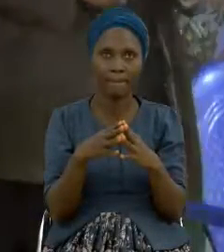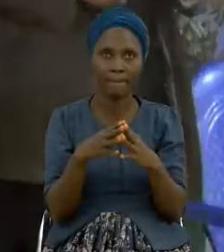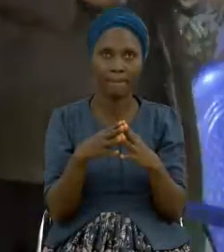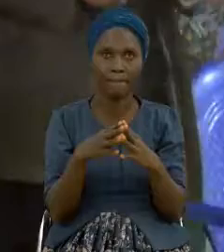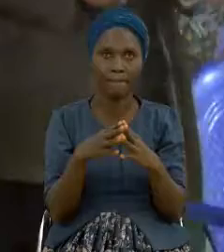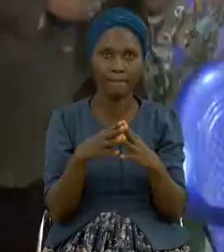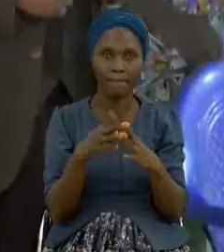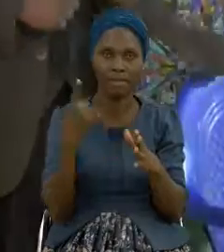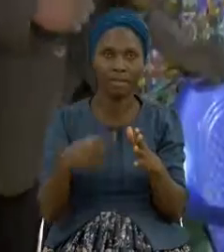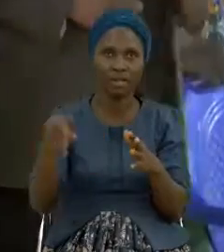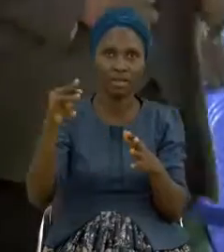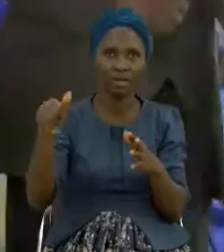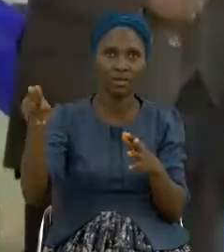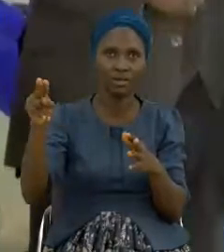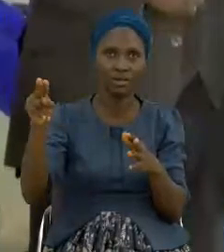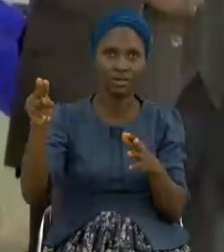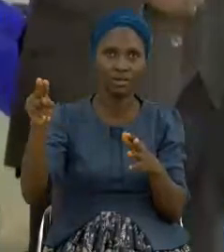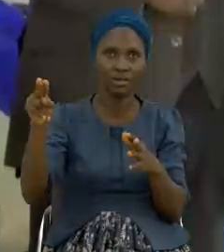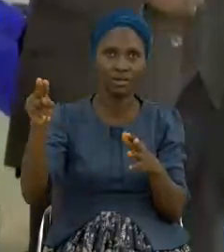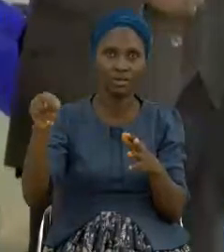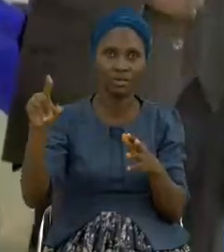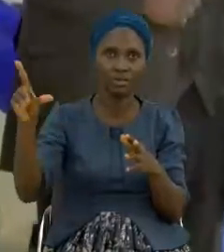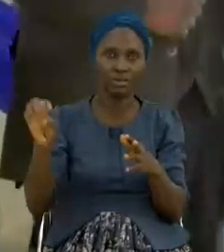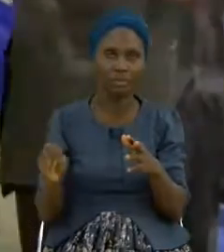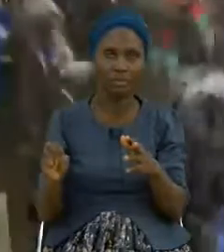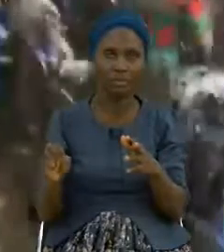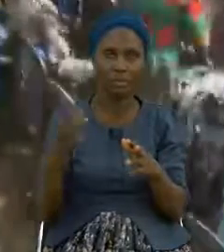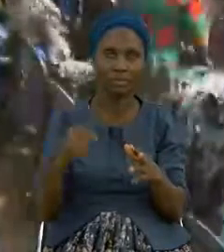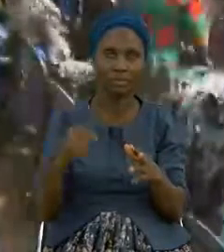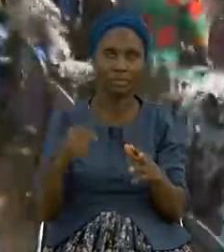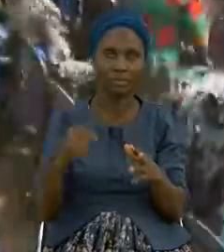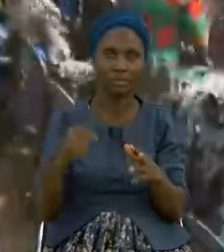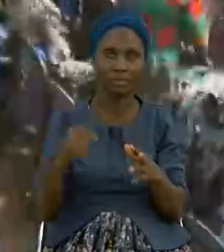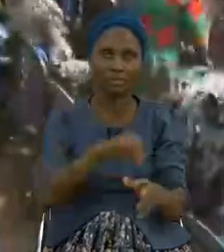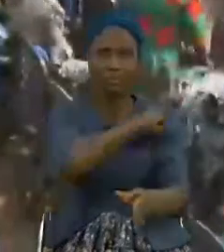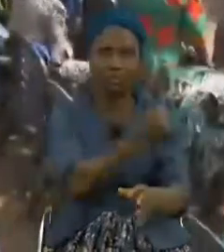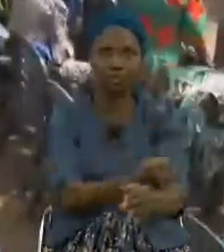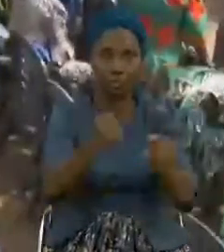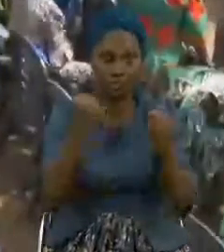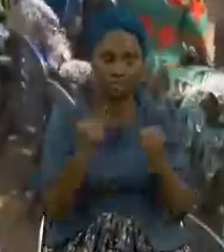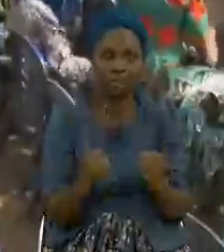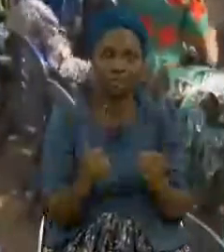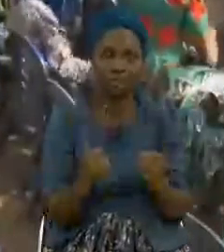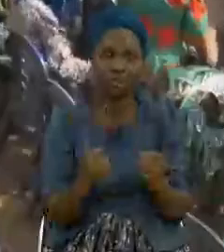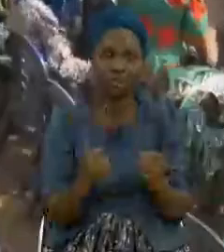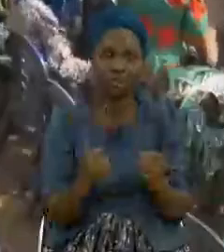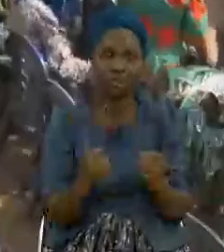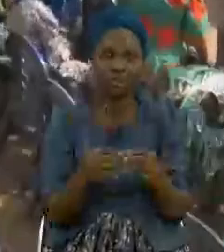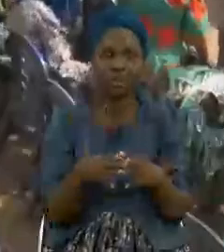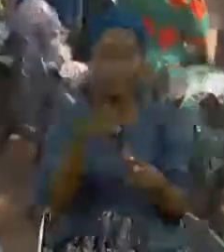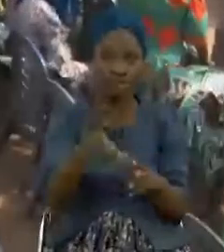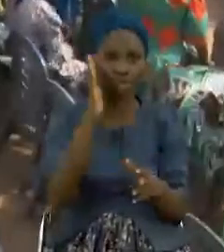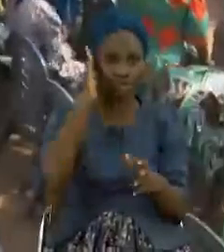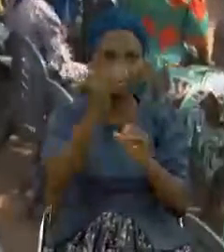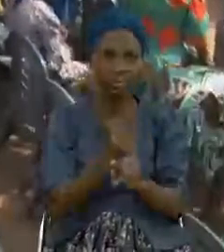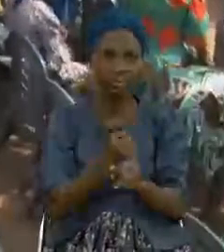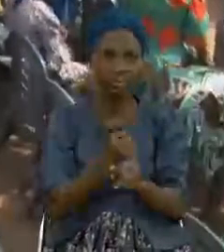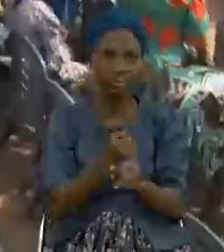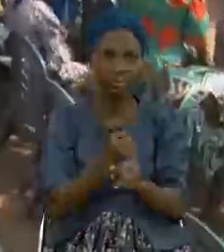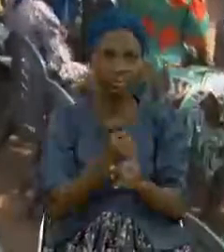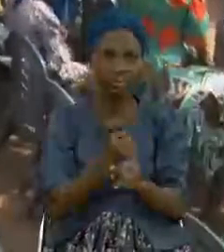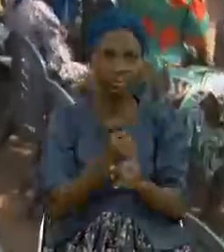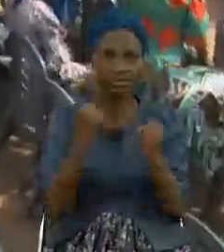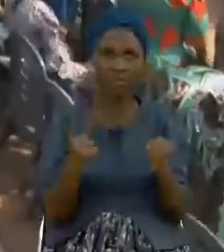of the supernatural, it shall receive power, not weakness. It shall